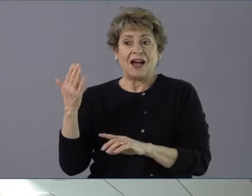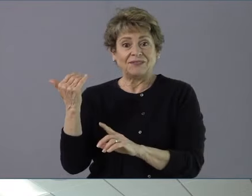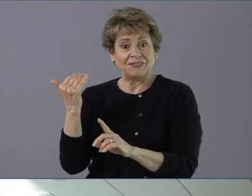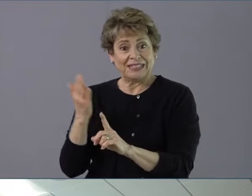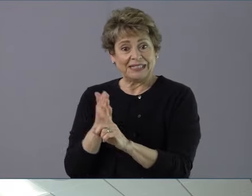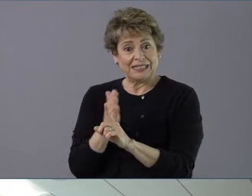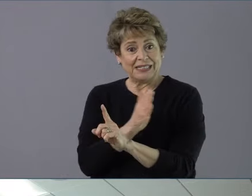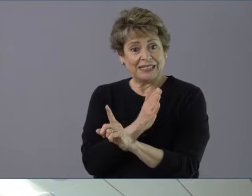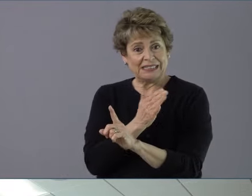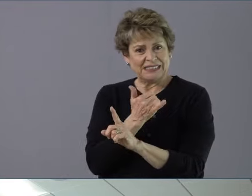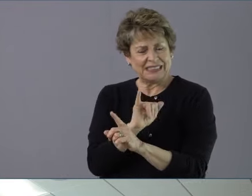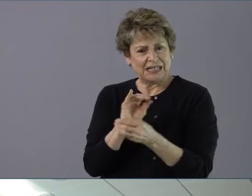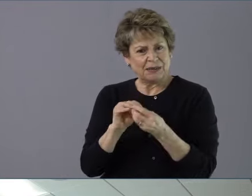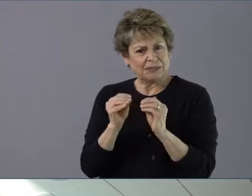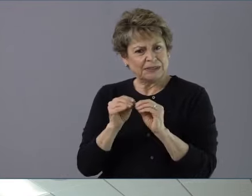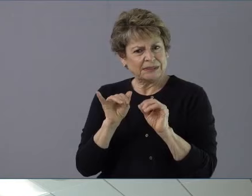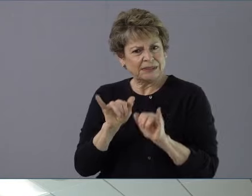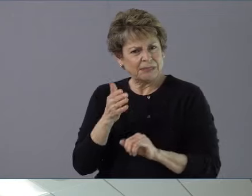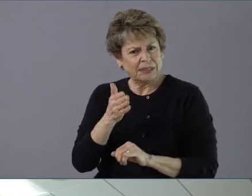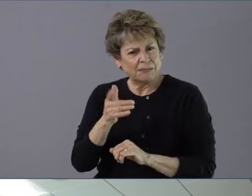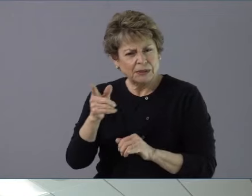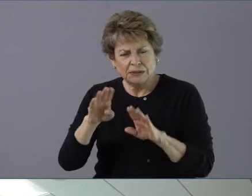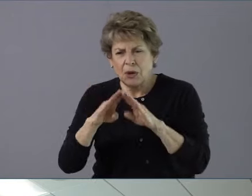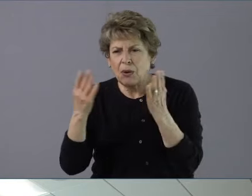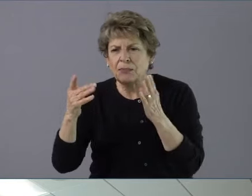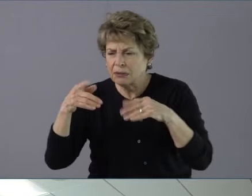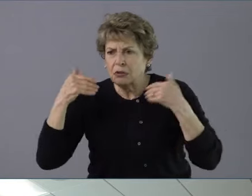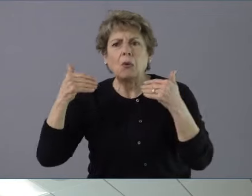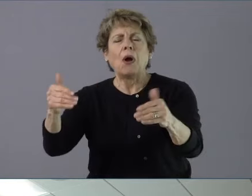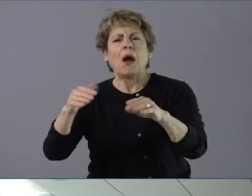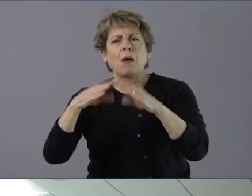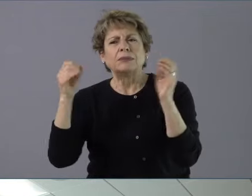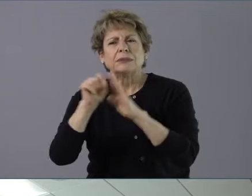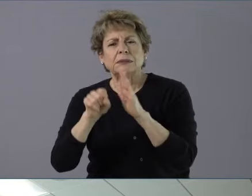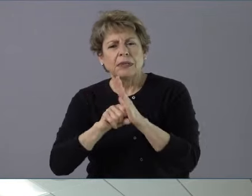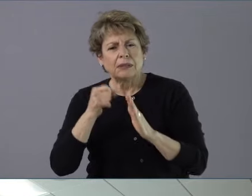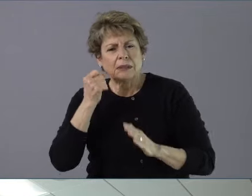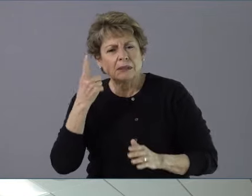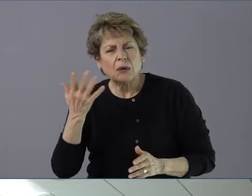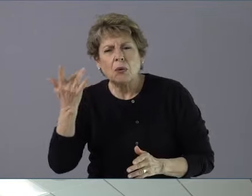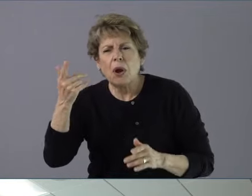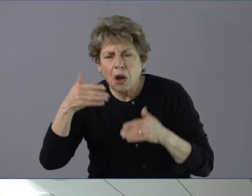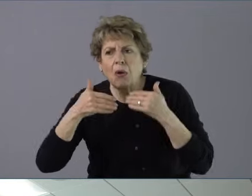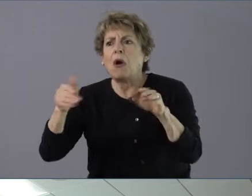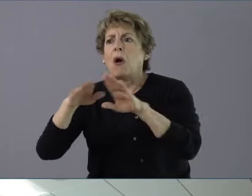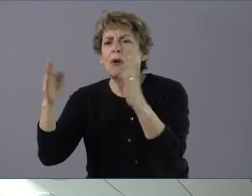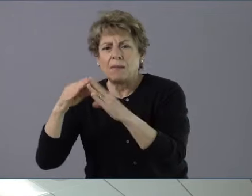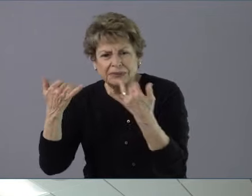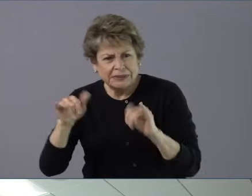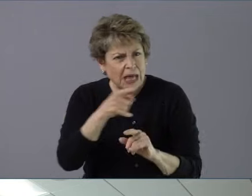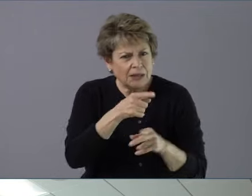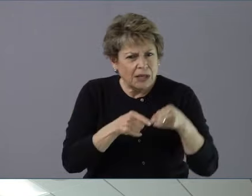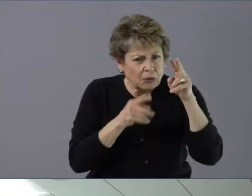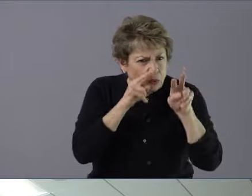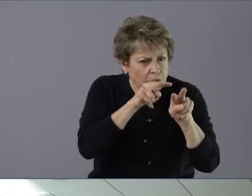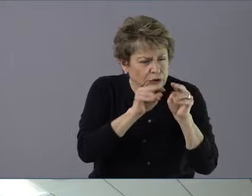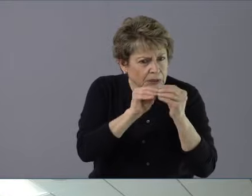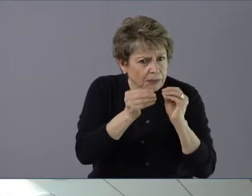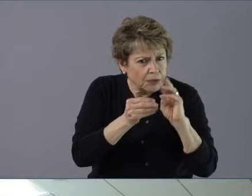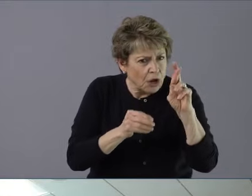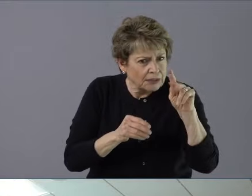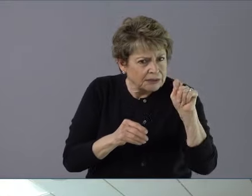anyway. Why did you do that, considering that this is a metric that you are now saying is something to watch? Well, it's something that you have